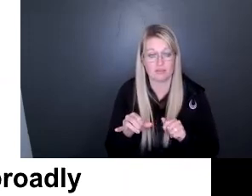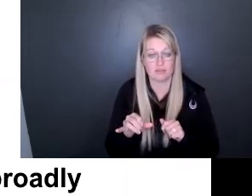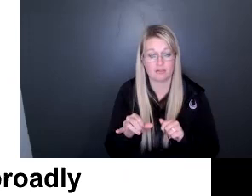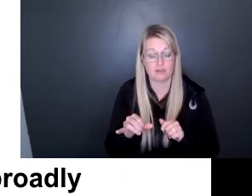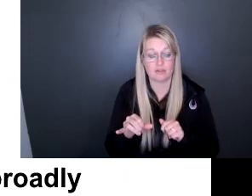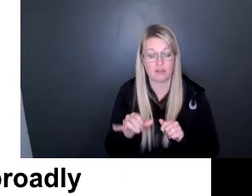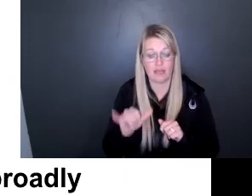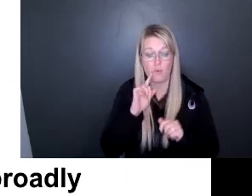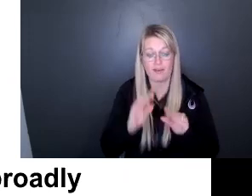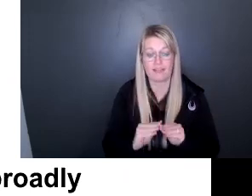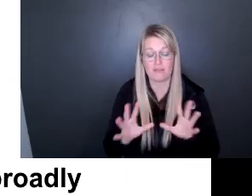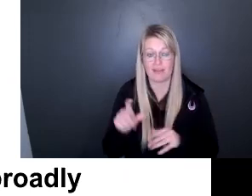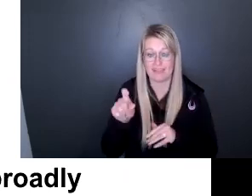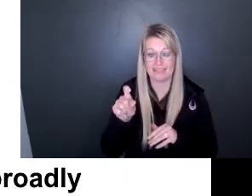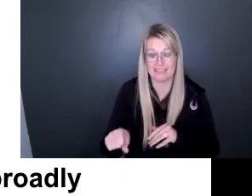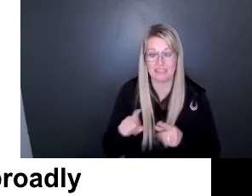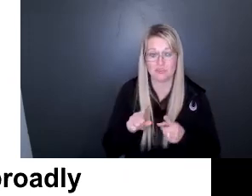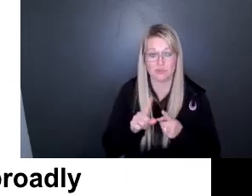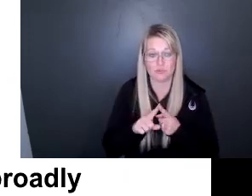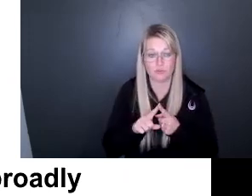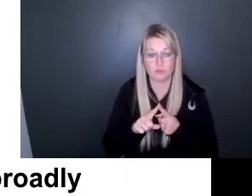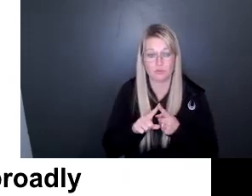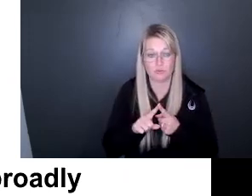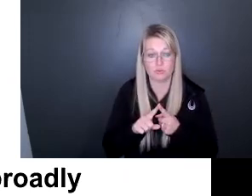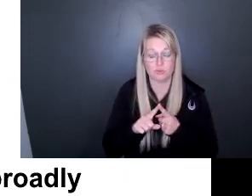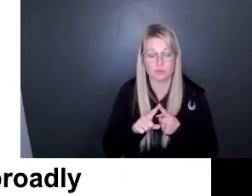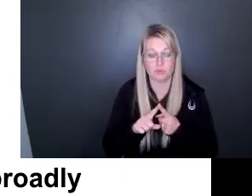clarifies the need to